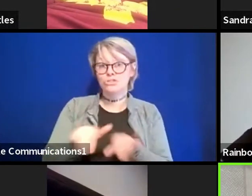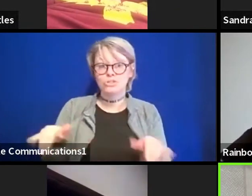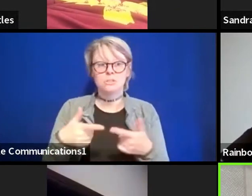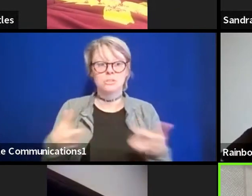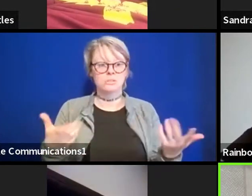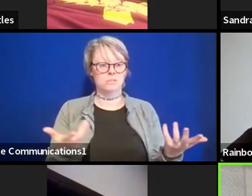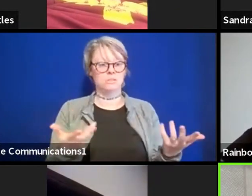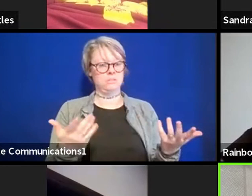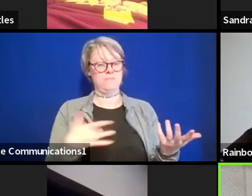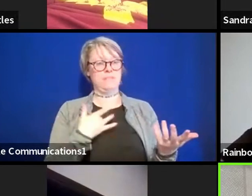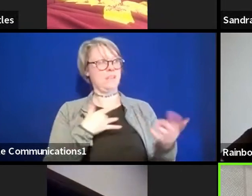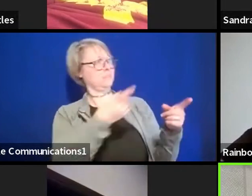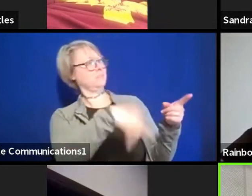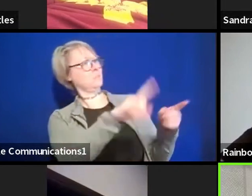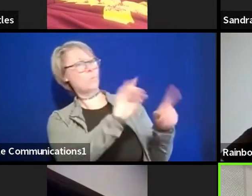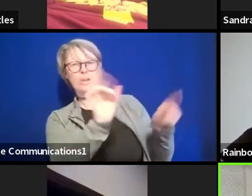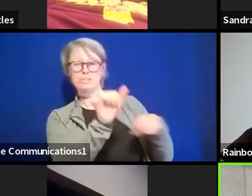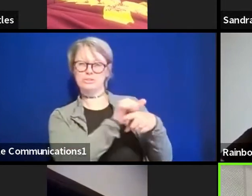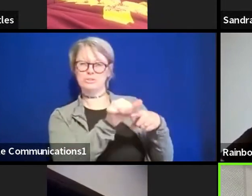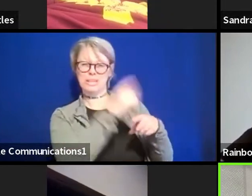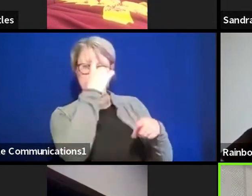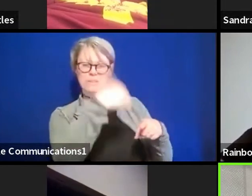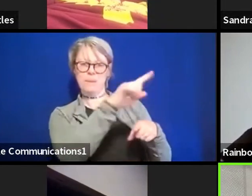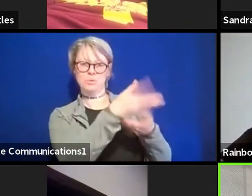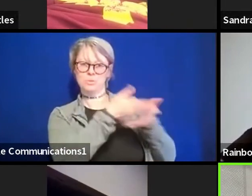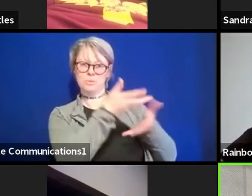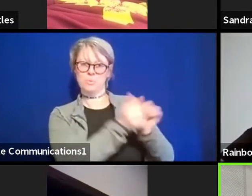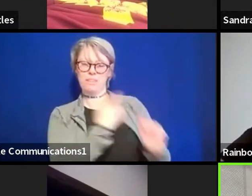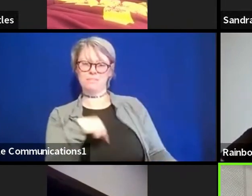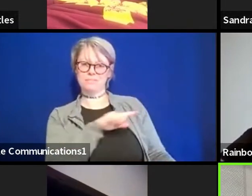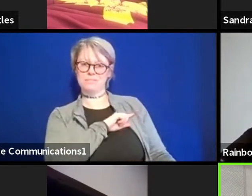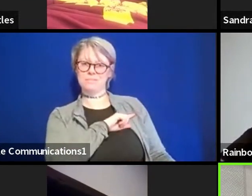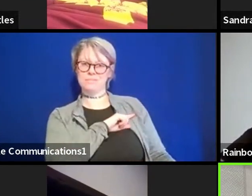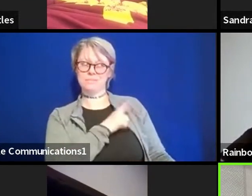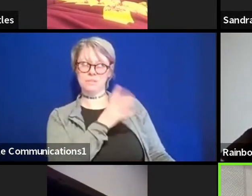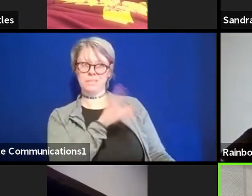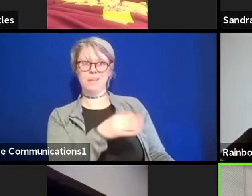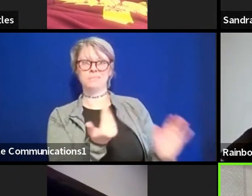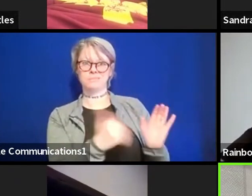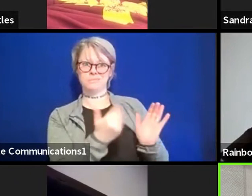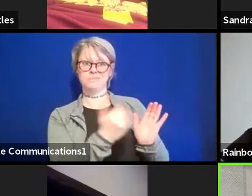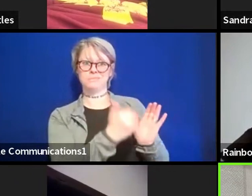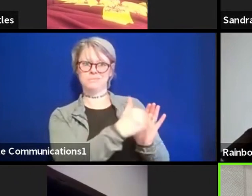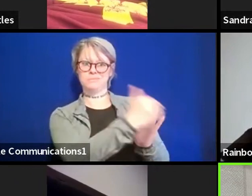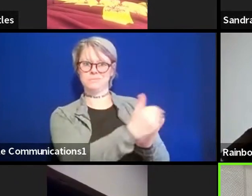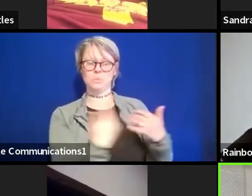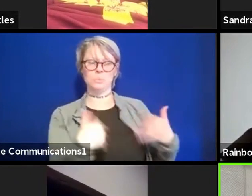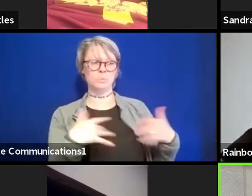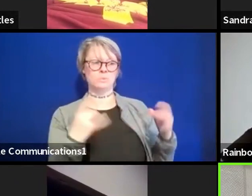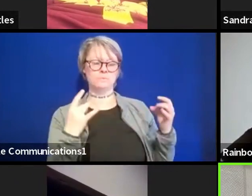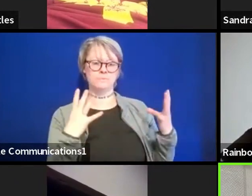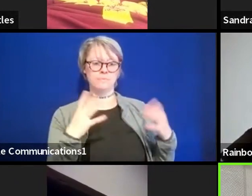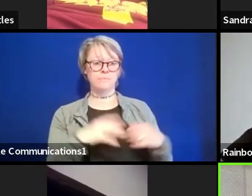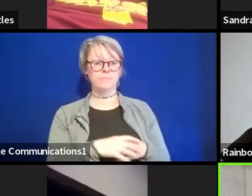be no type of training for these workers. And this is a regular thing. So I hope, me and a